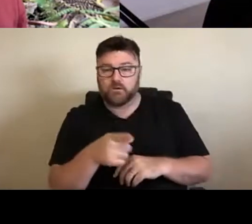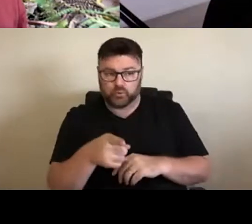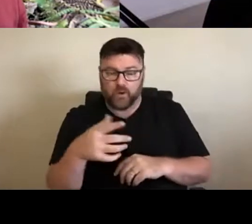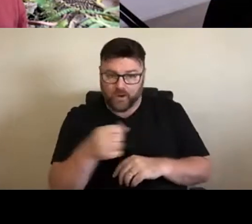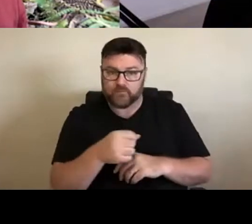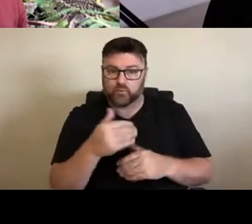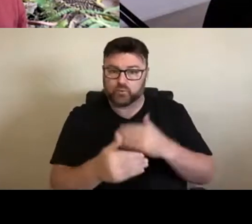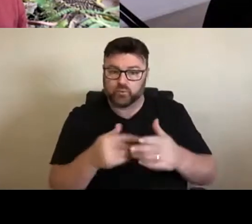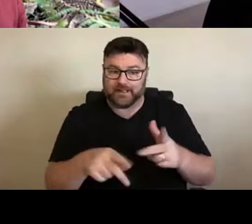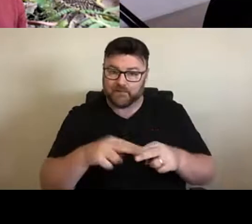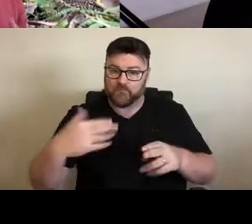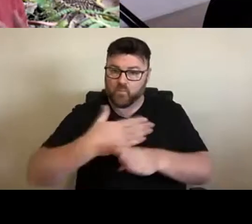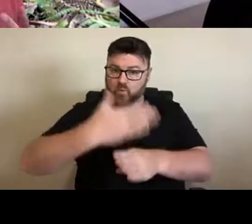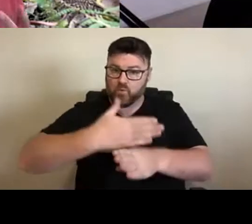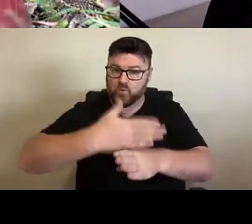on country,